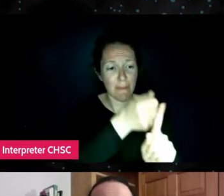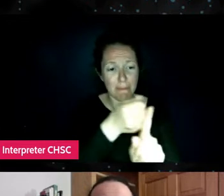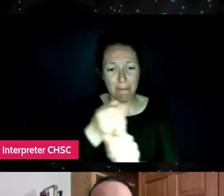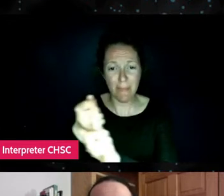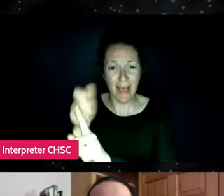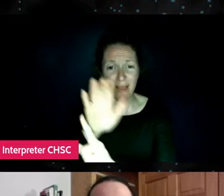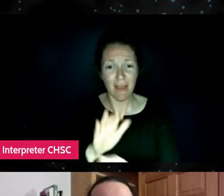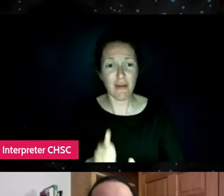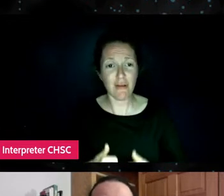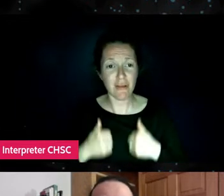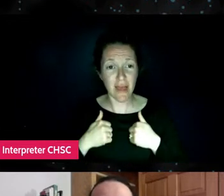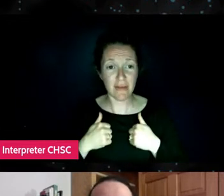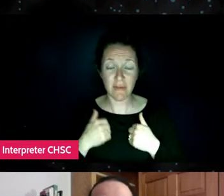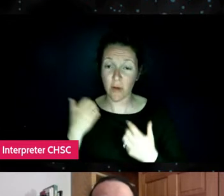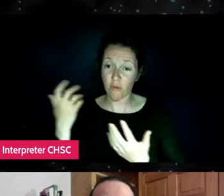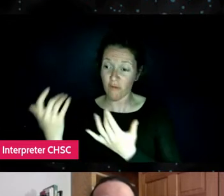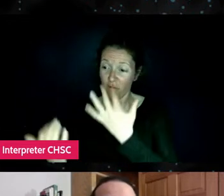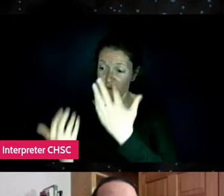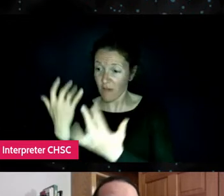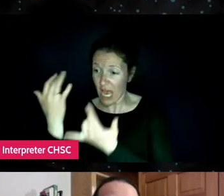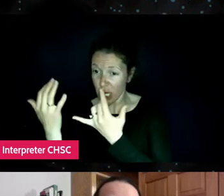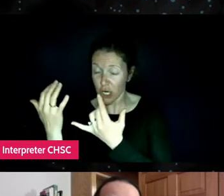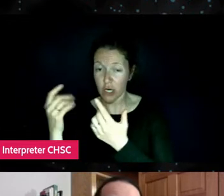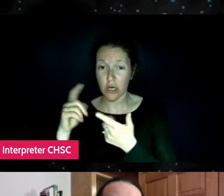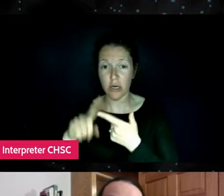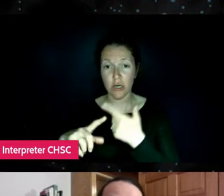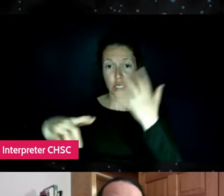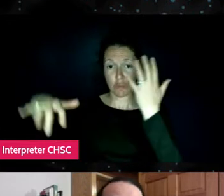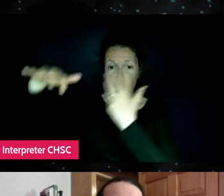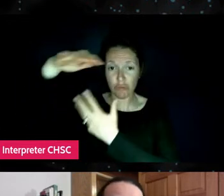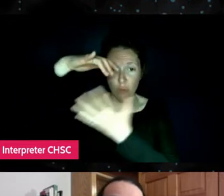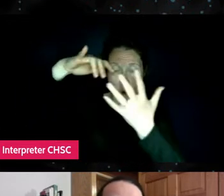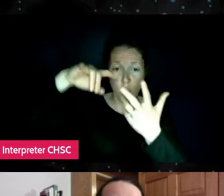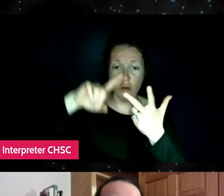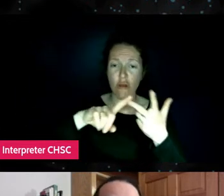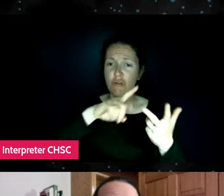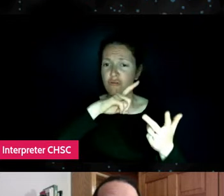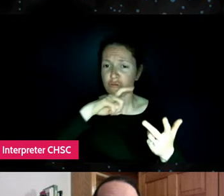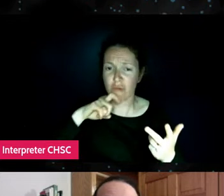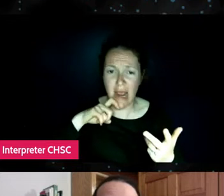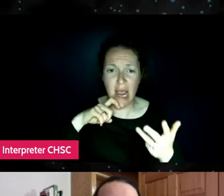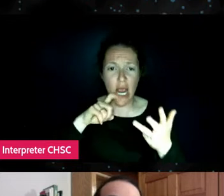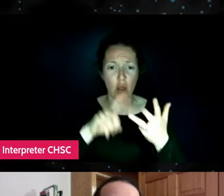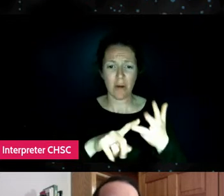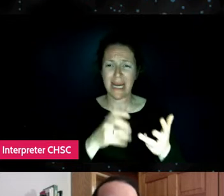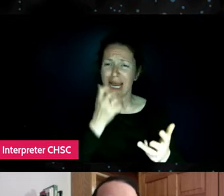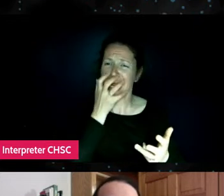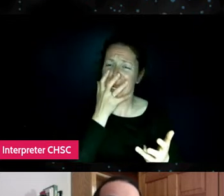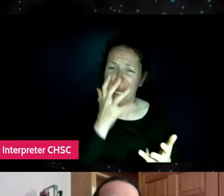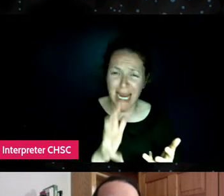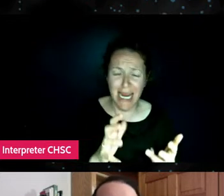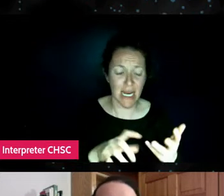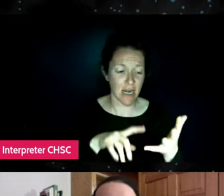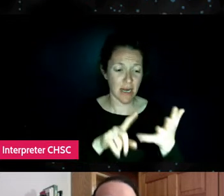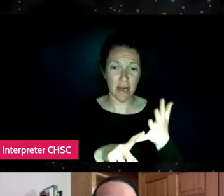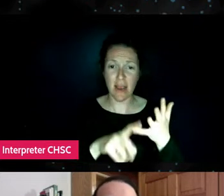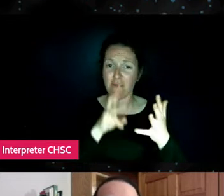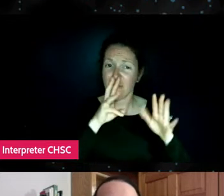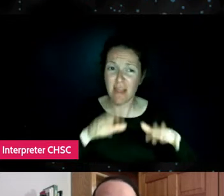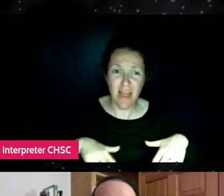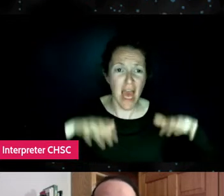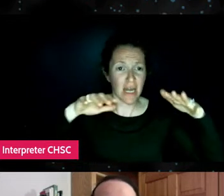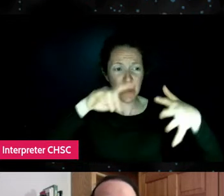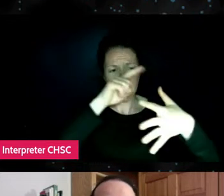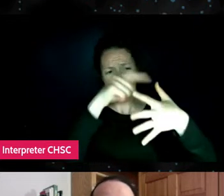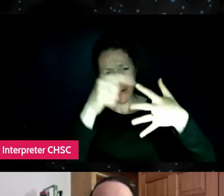whether that's through wildfire or smoke or drought or increased heat waves or flooding. But even for me, it was an education. I was already